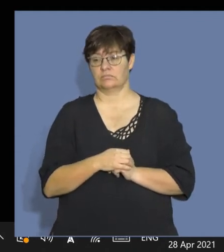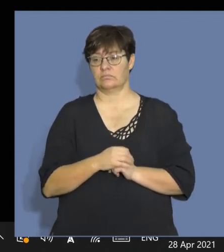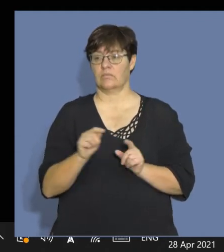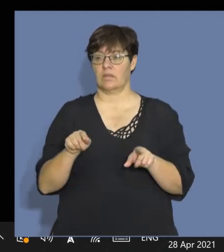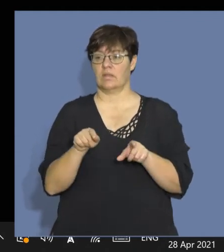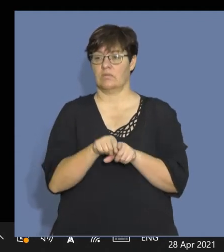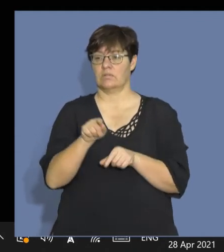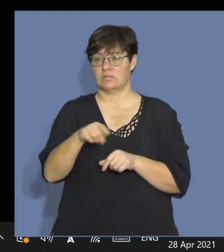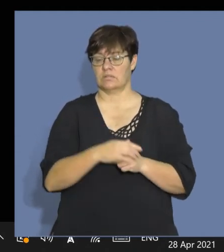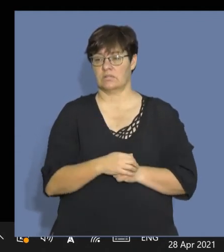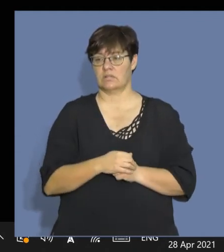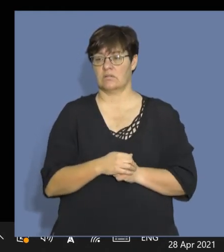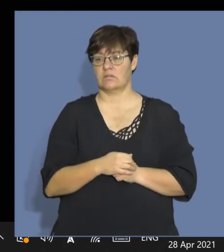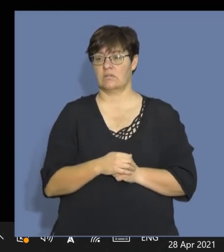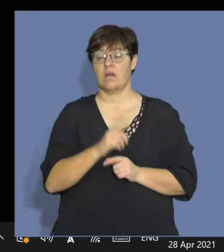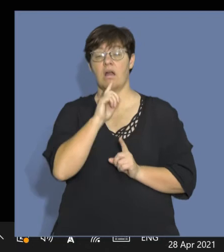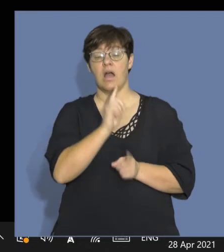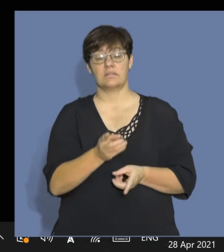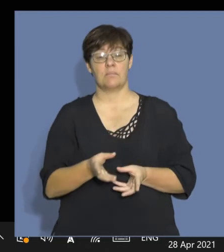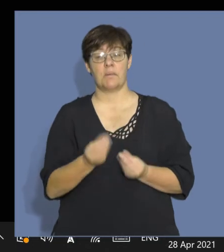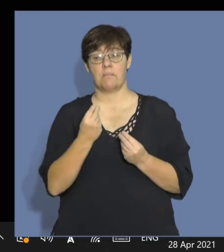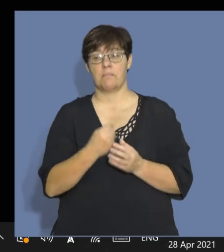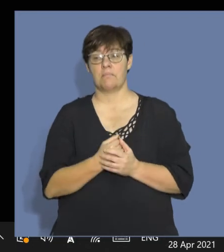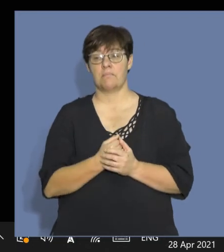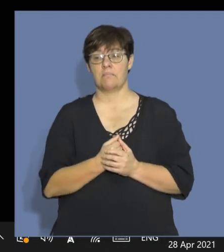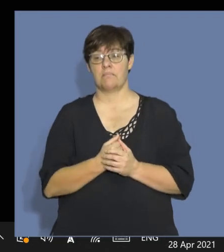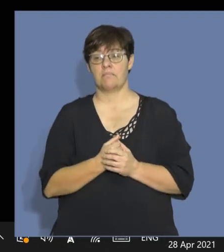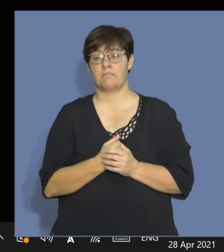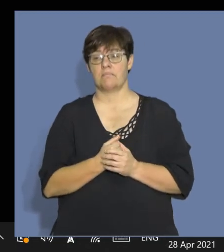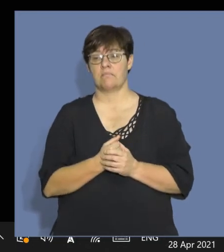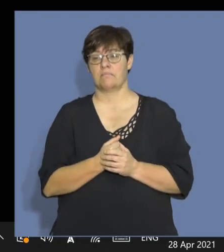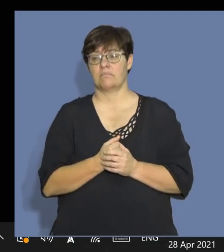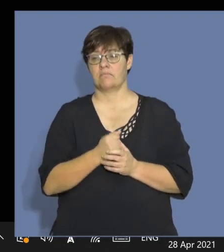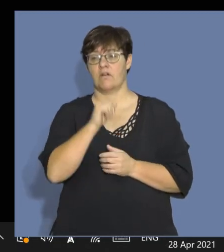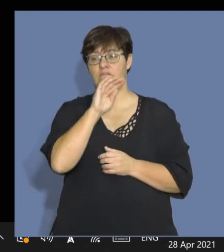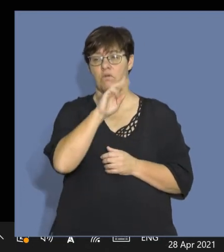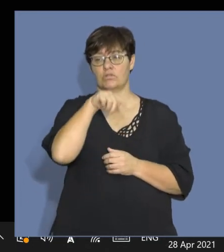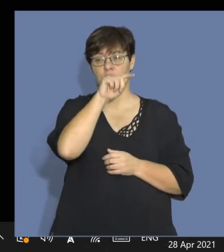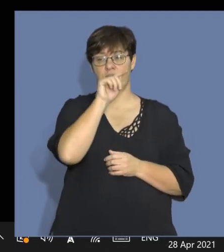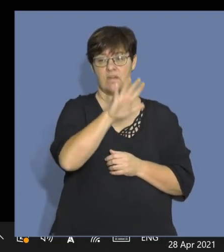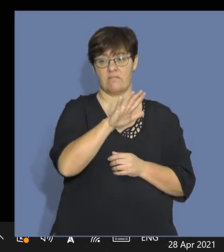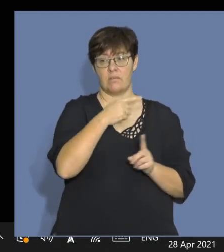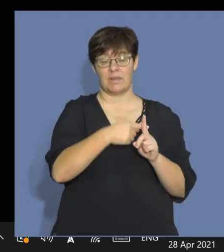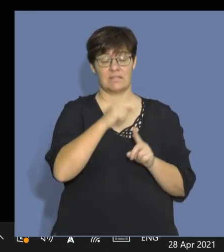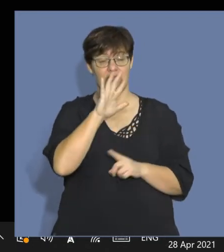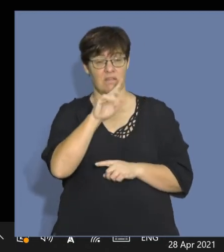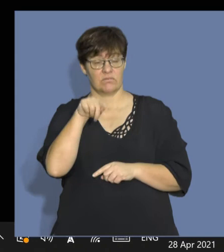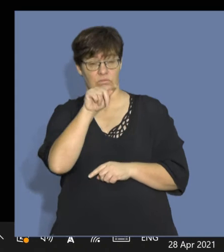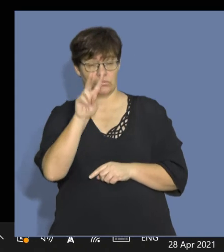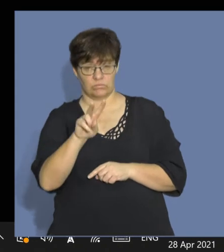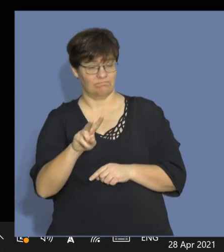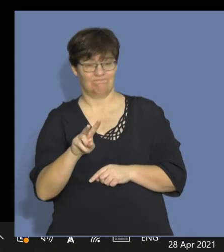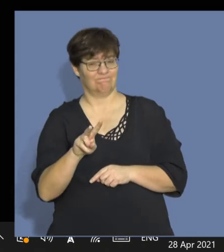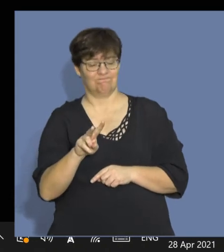I'm going to press equals, and the answer that I get is that. Now, because that is not one